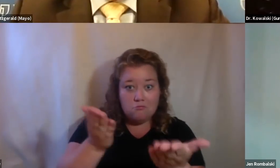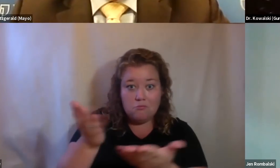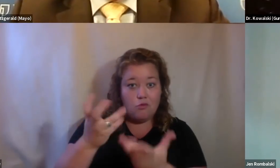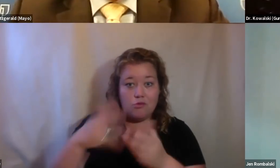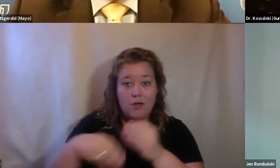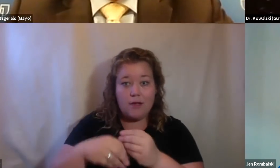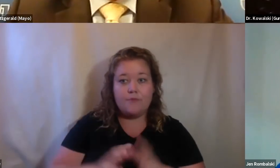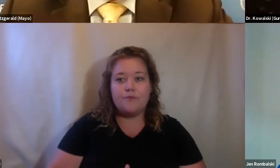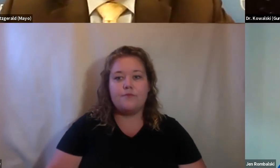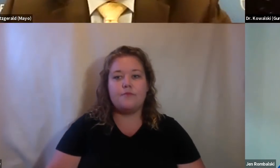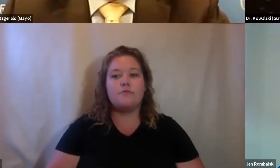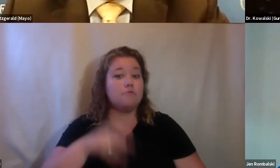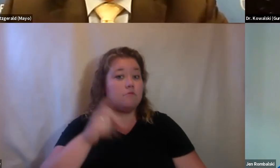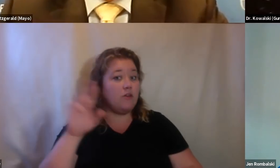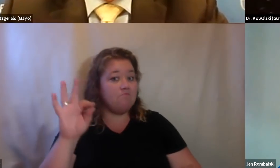No, I think that's well said.